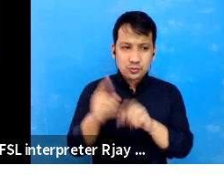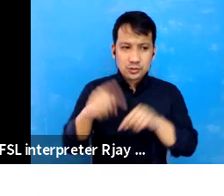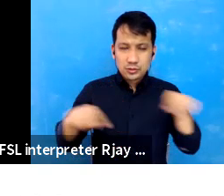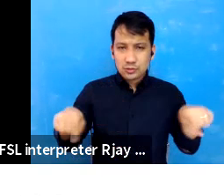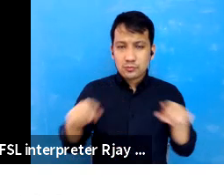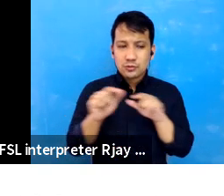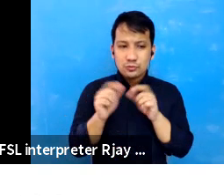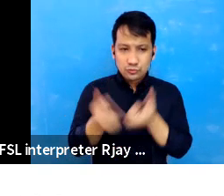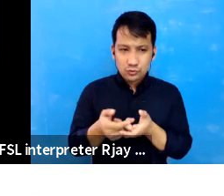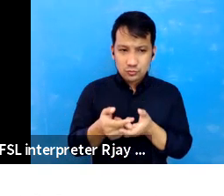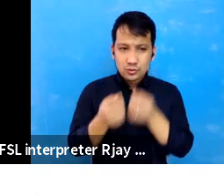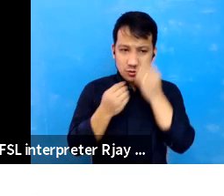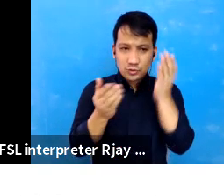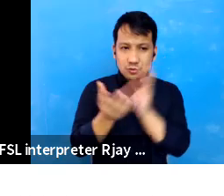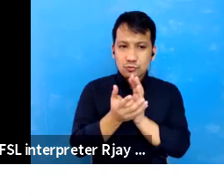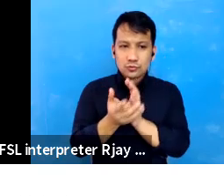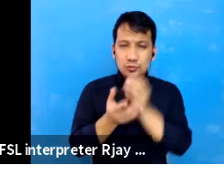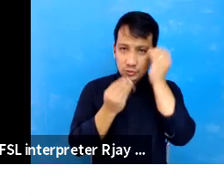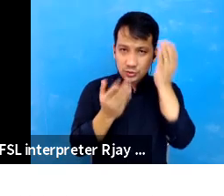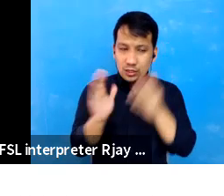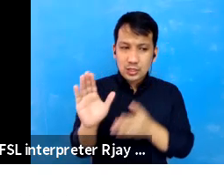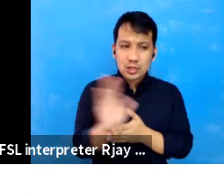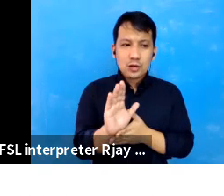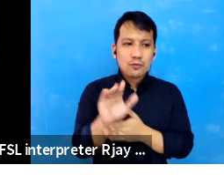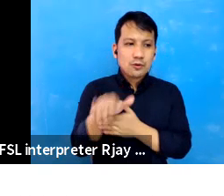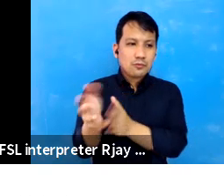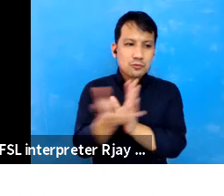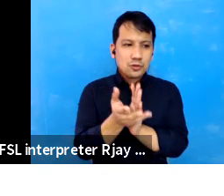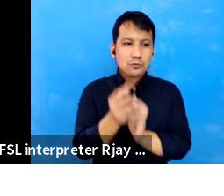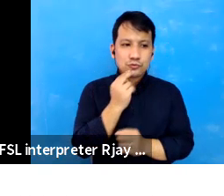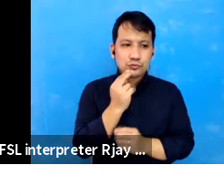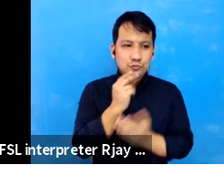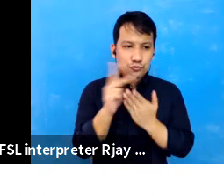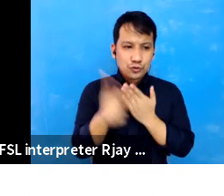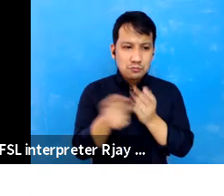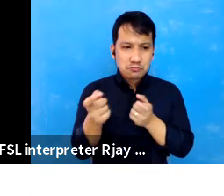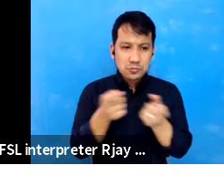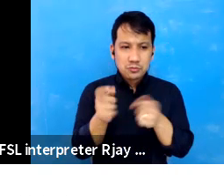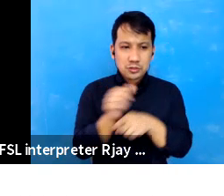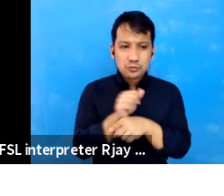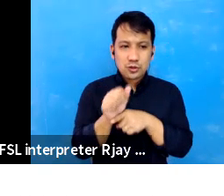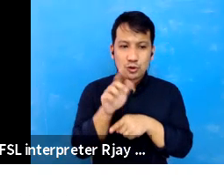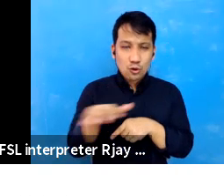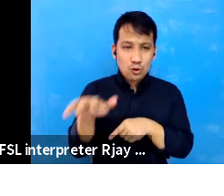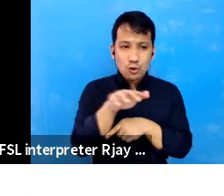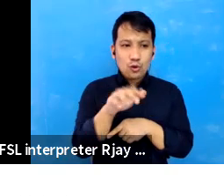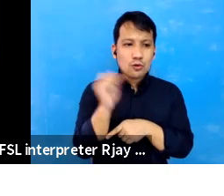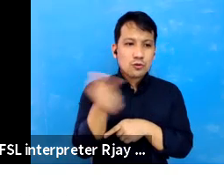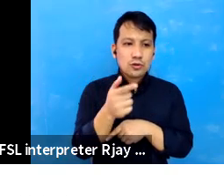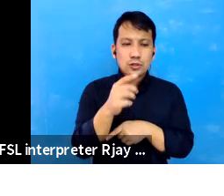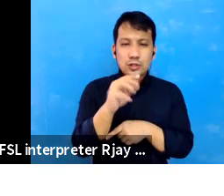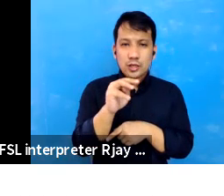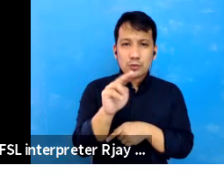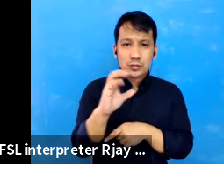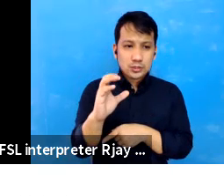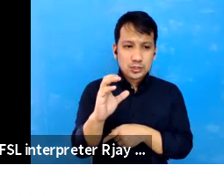sector of the community. Then the nutrition program management training for all municipal